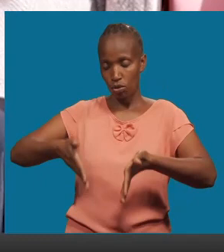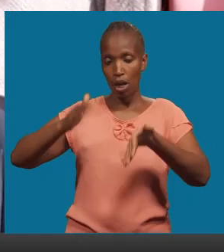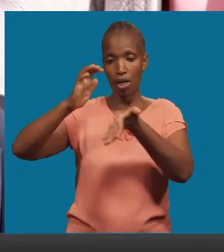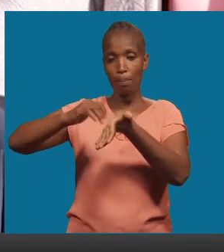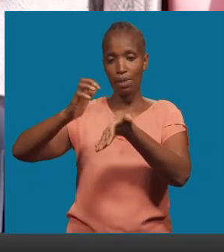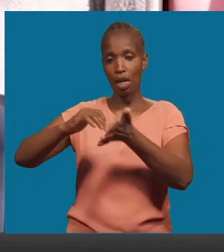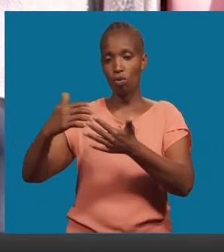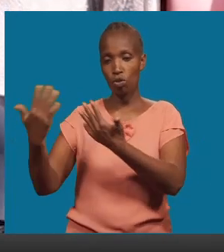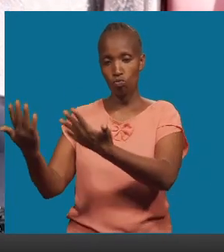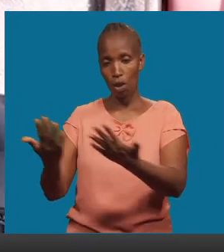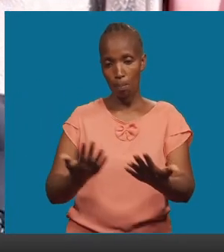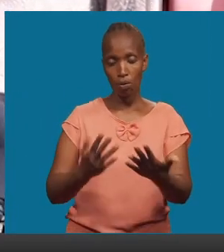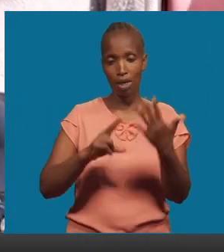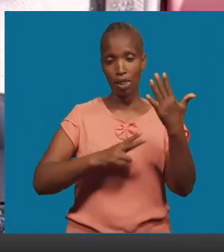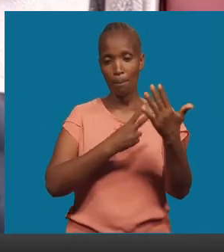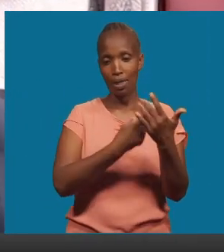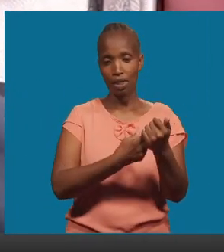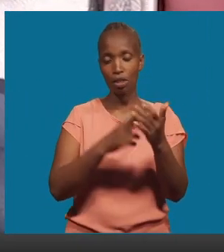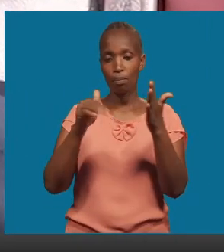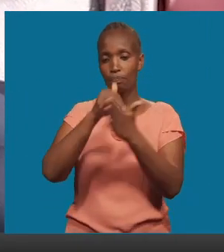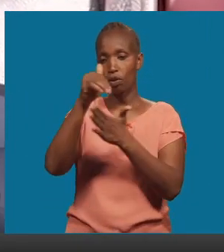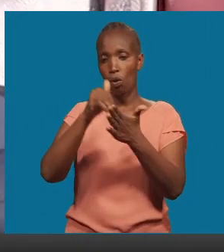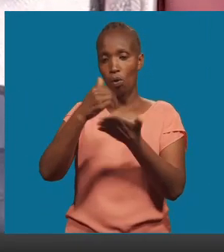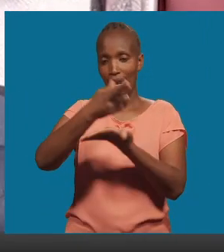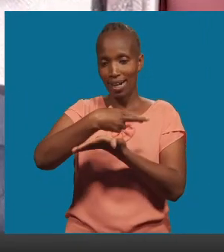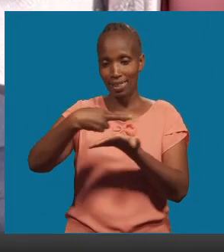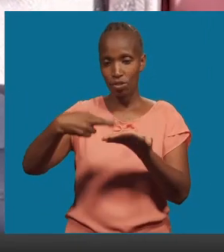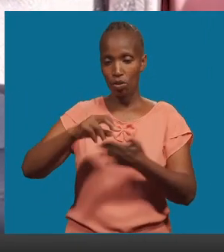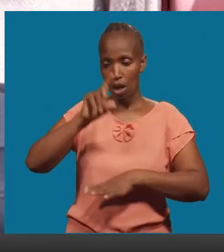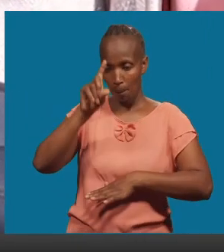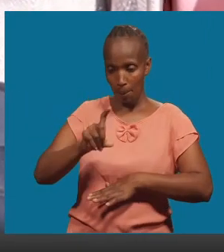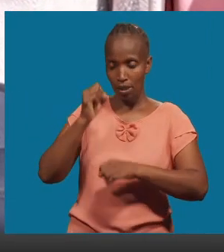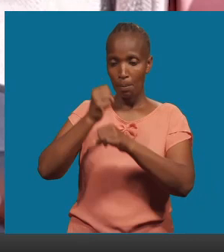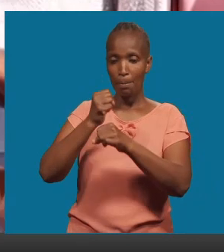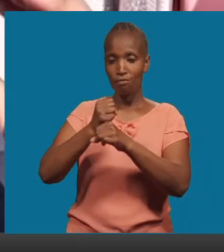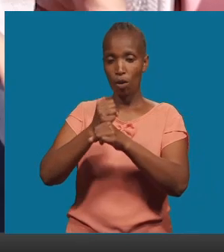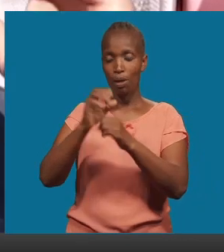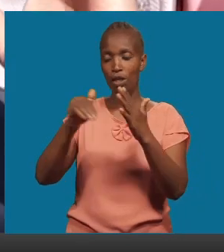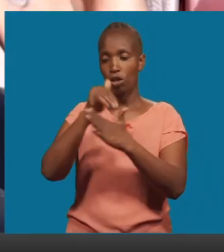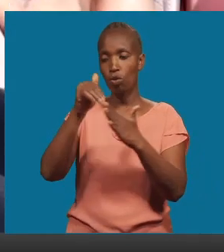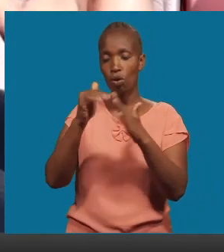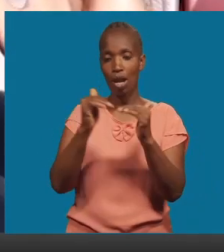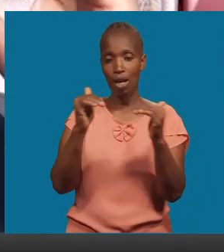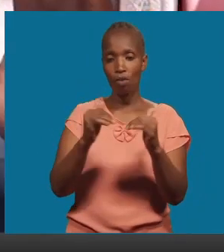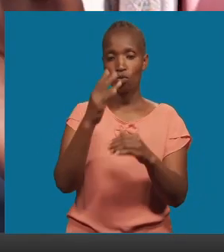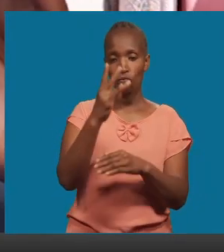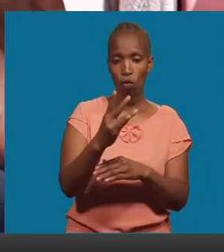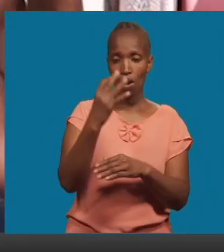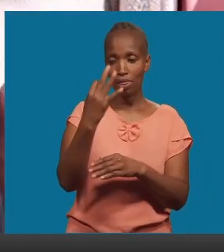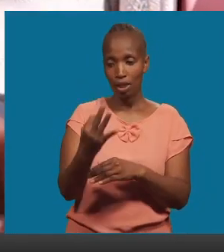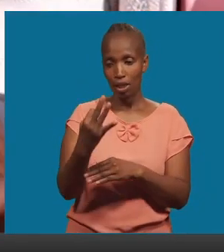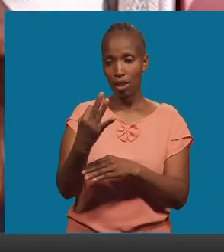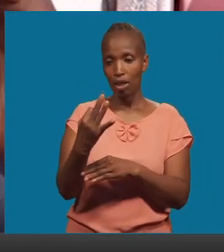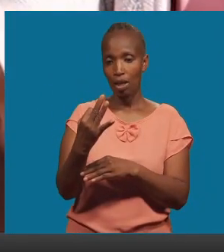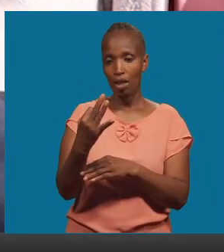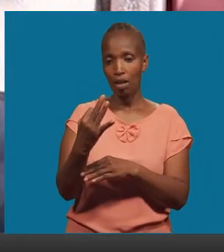country. So in Machakos today, we came to really cement that partnership that all registration now should be done at all level